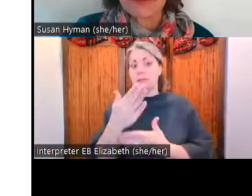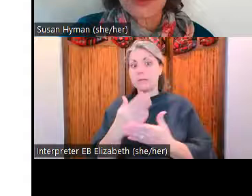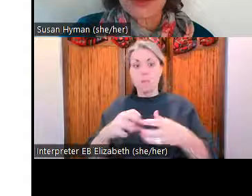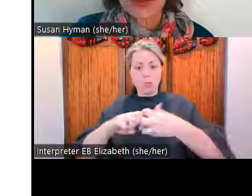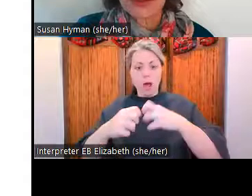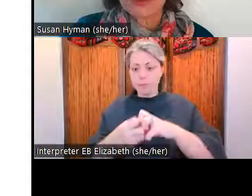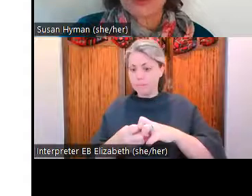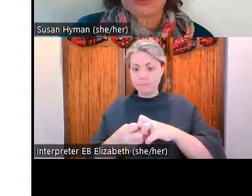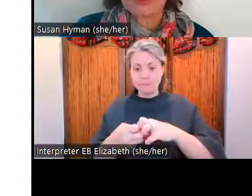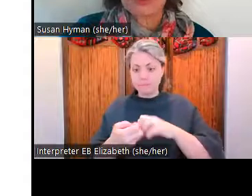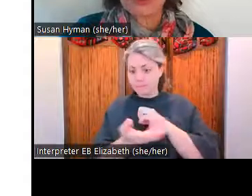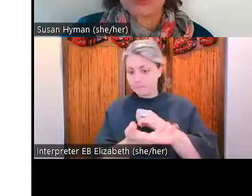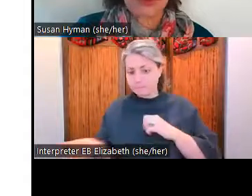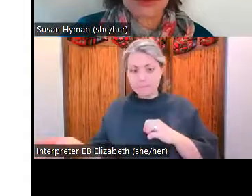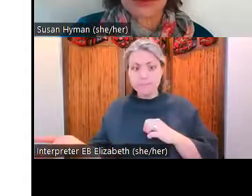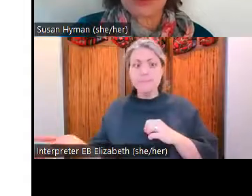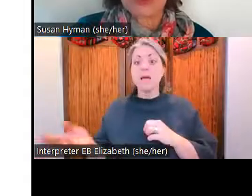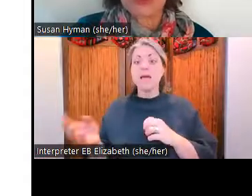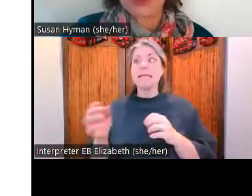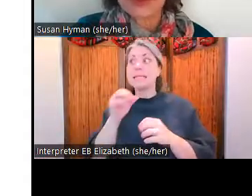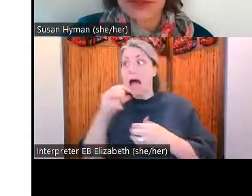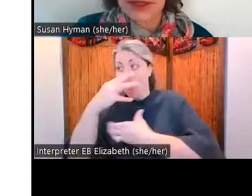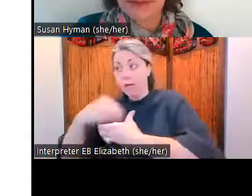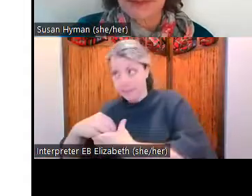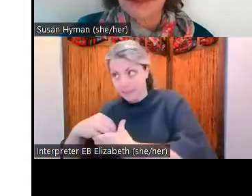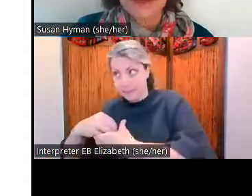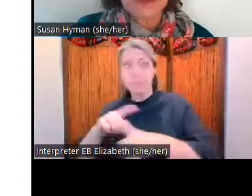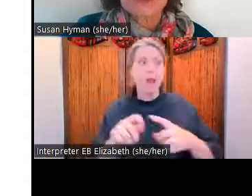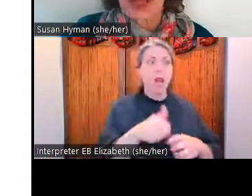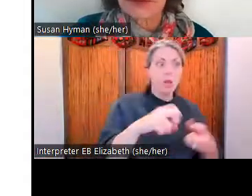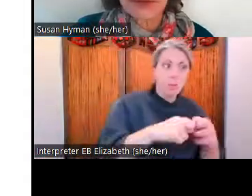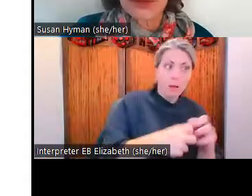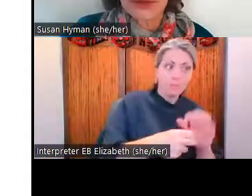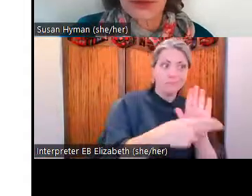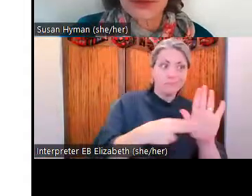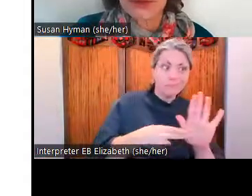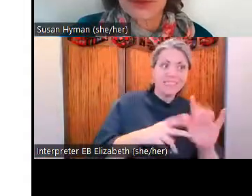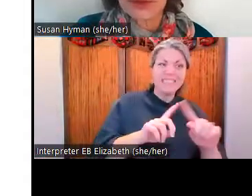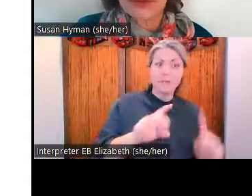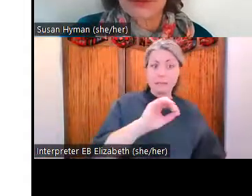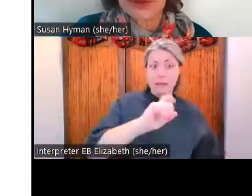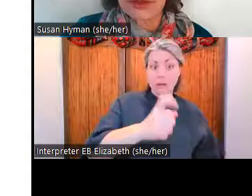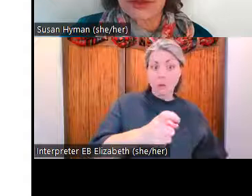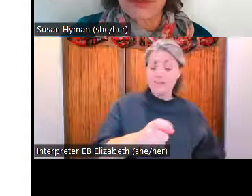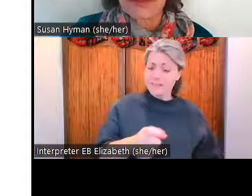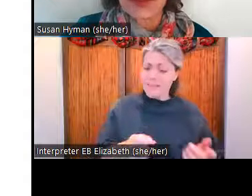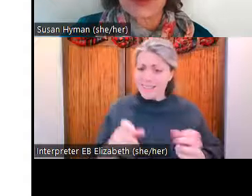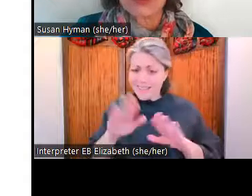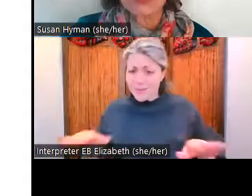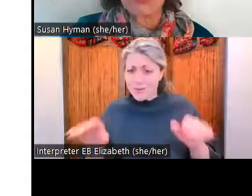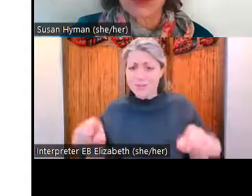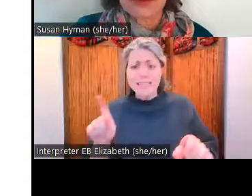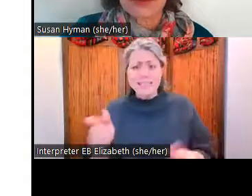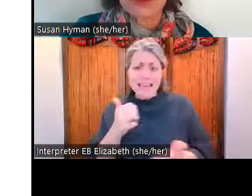this conference is about autism and autism is on our brain today, there are lots of reasons why children need intervention.